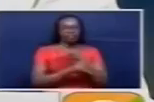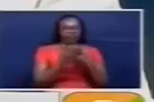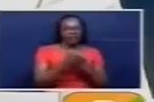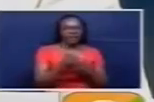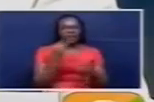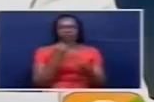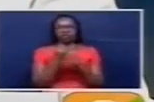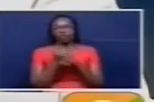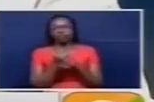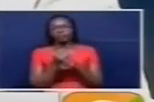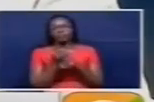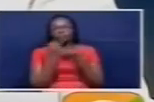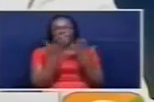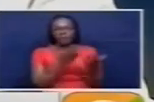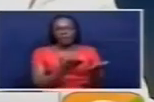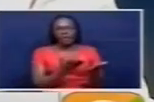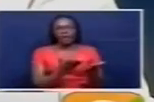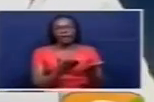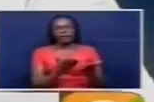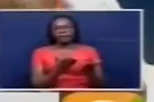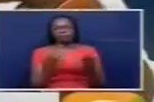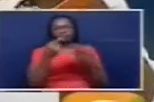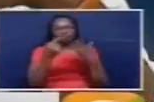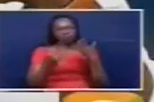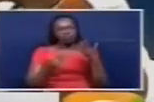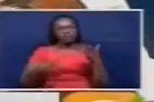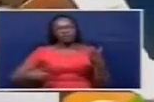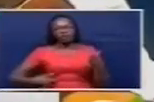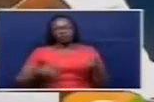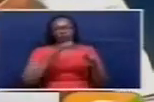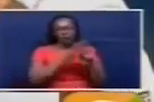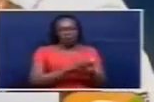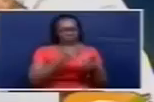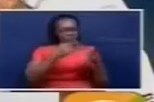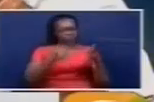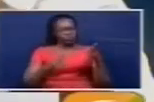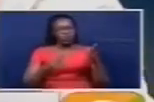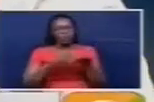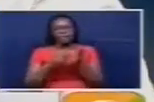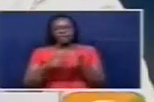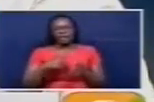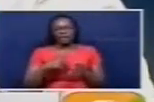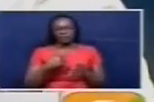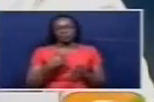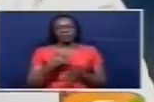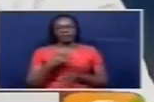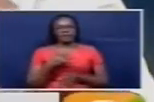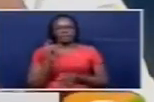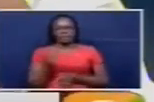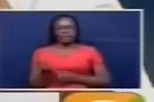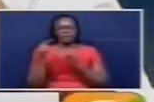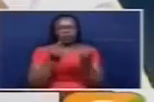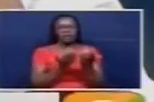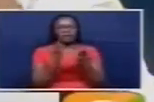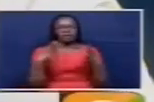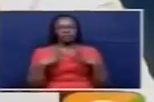jobs, our markets are being closed, they are dirty, youth are being harassed. And for me, I realized that I need to go and serve the people of Starehe and be the voice